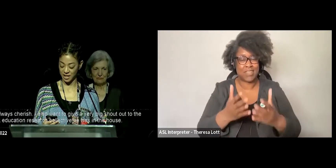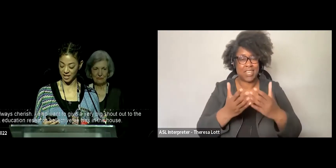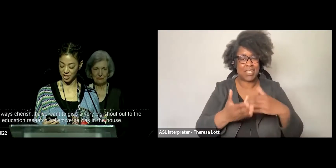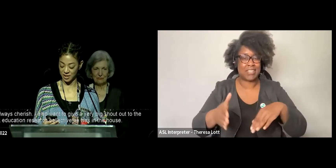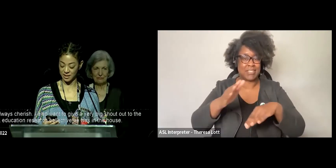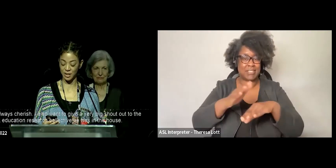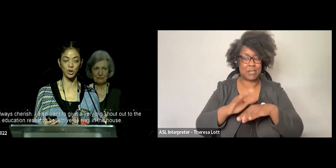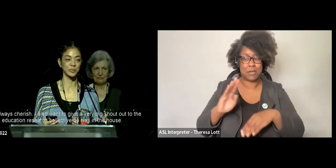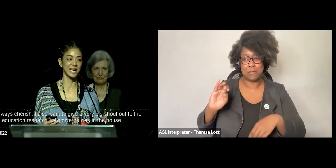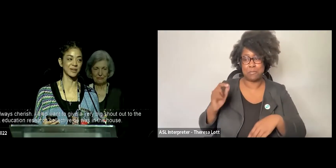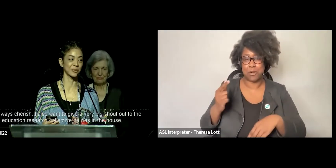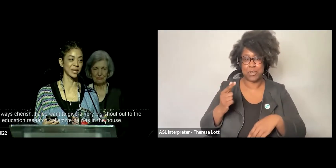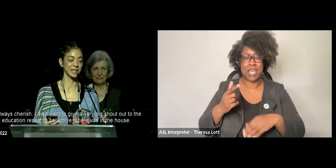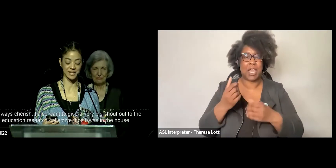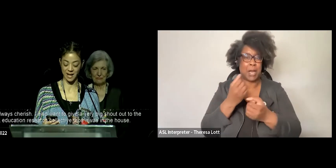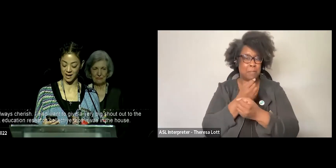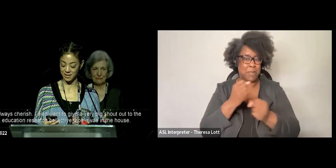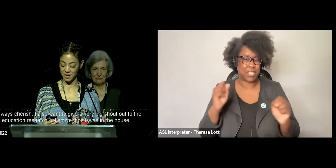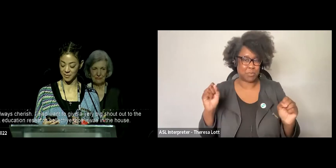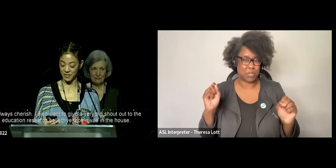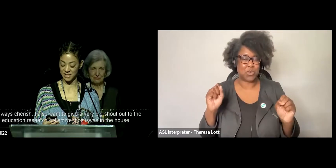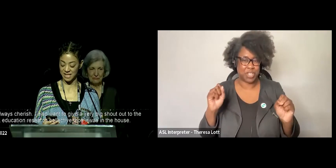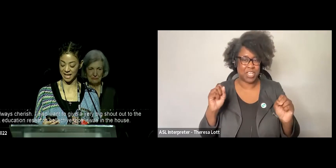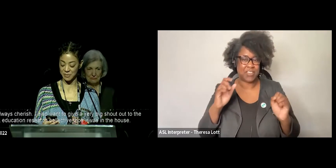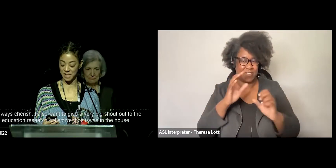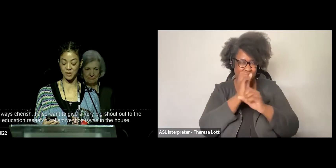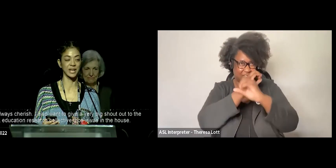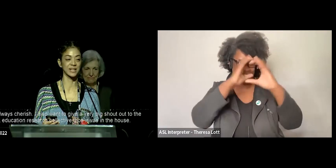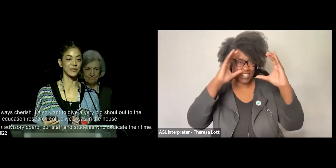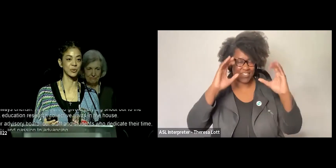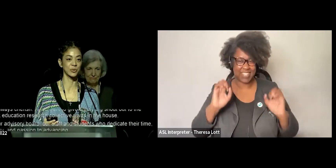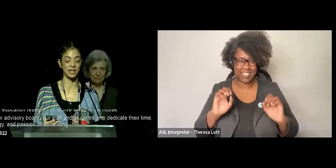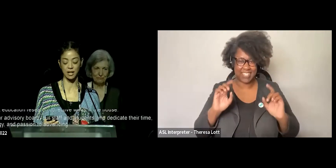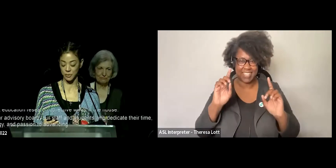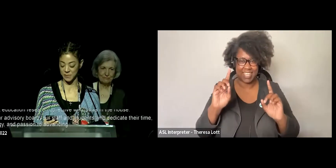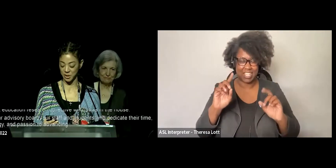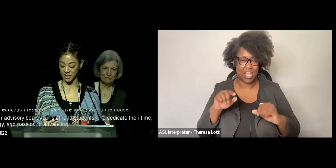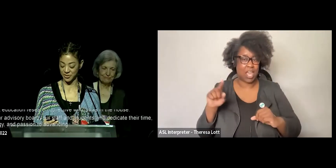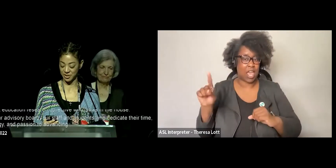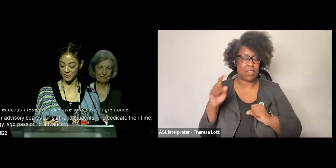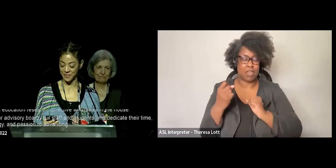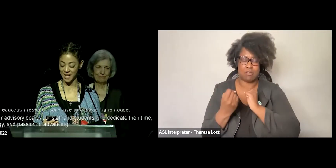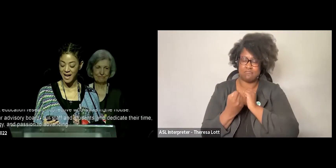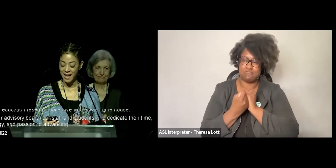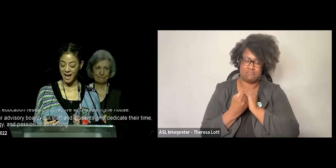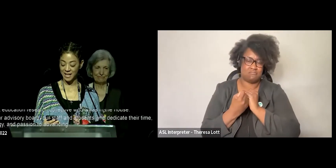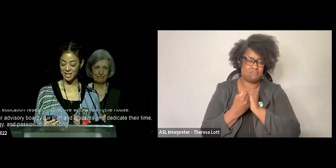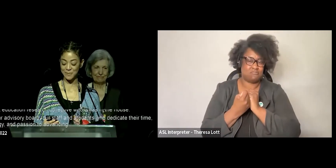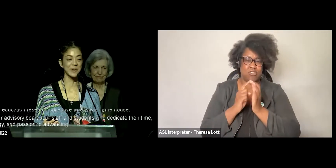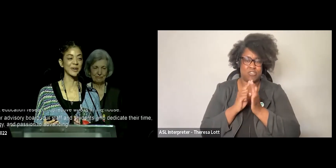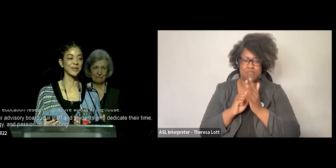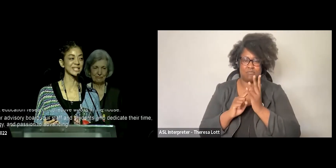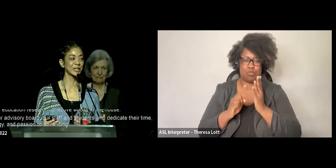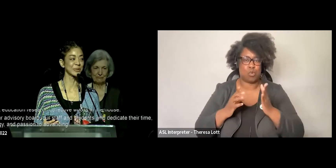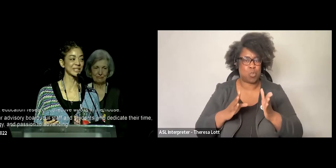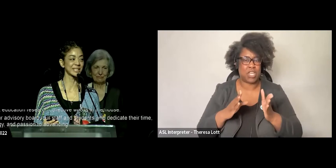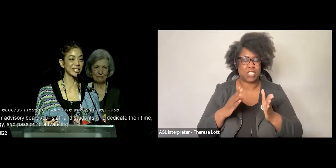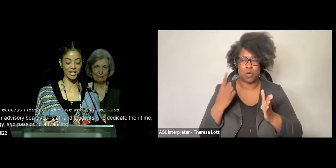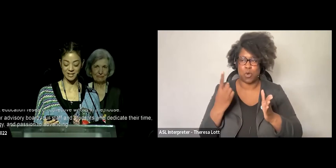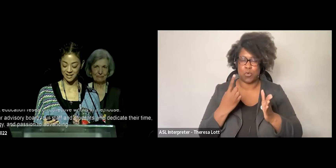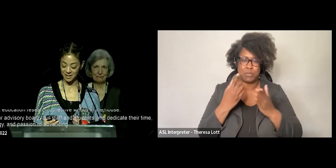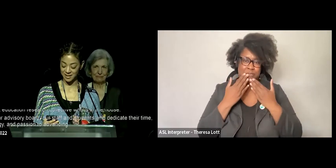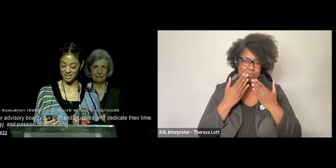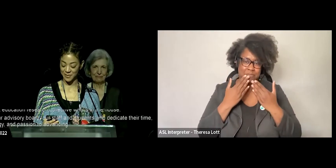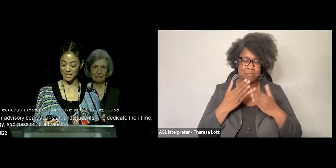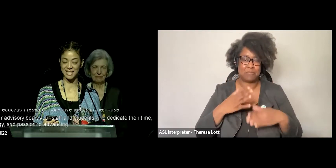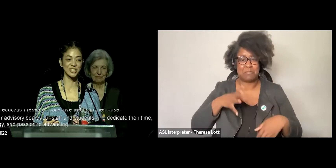of education and hold me down in ways that have sustained me in ways for which I'll always be grateful. And to my parents, Gilbert and